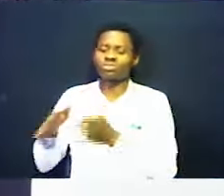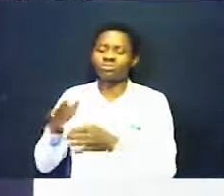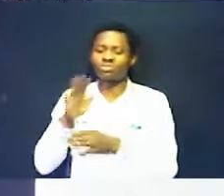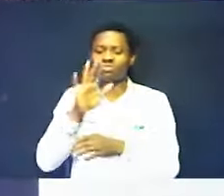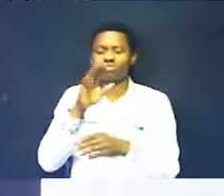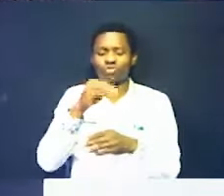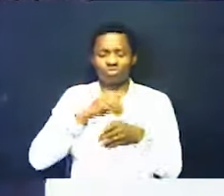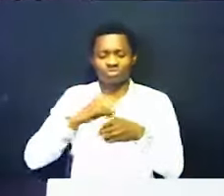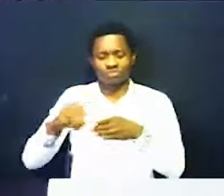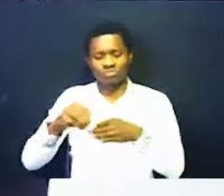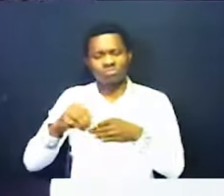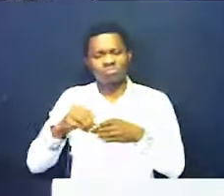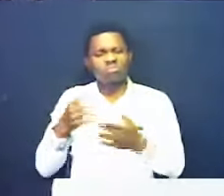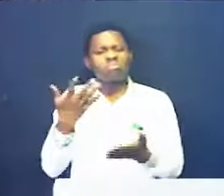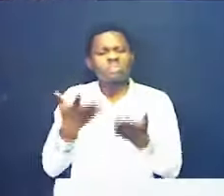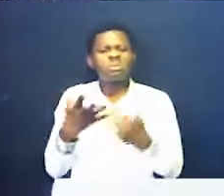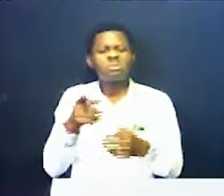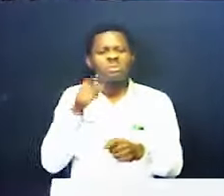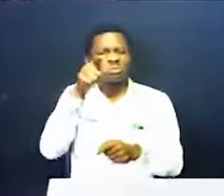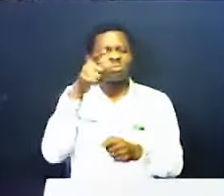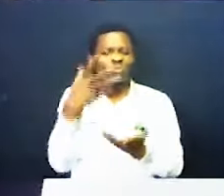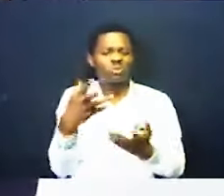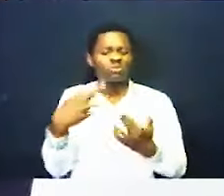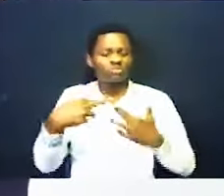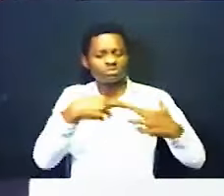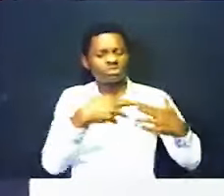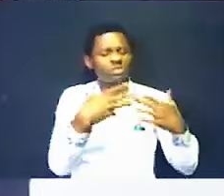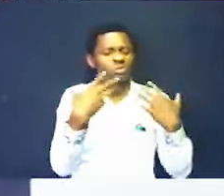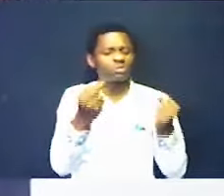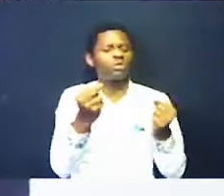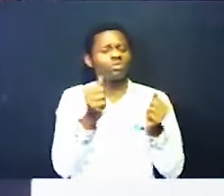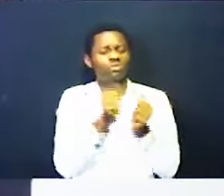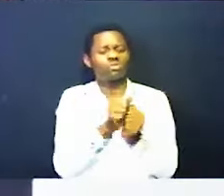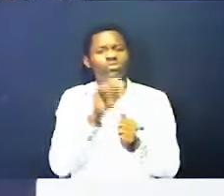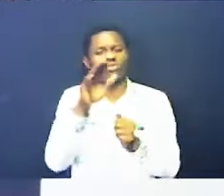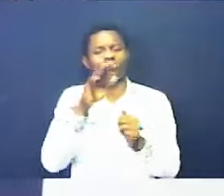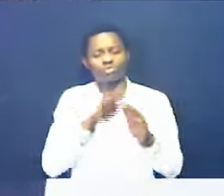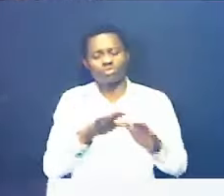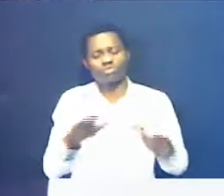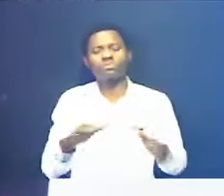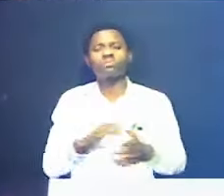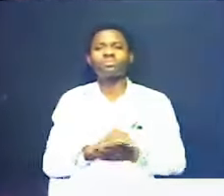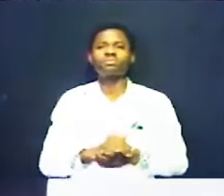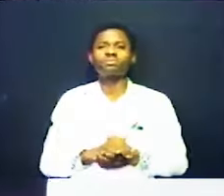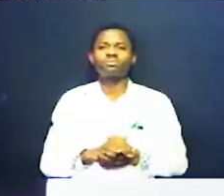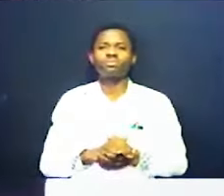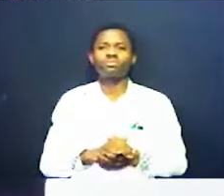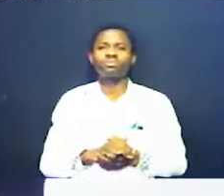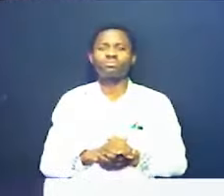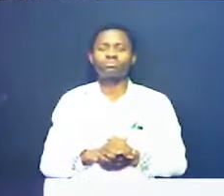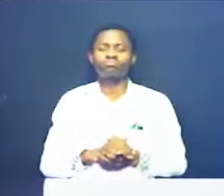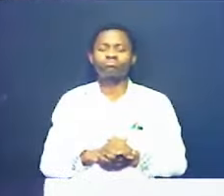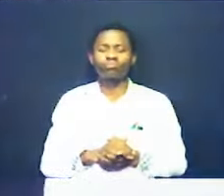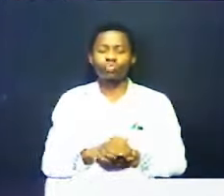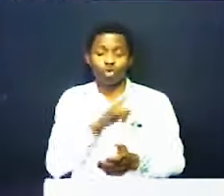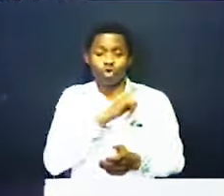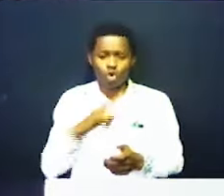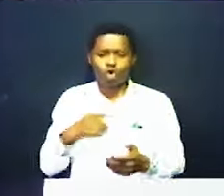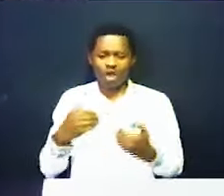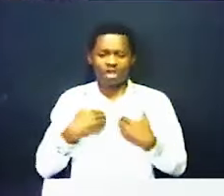well with your children. There's strength in the Lord to be able to